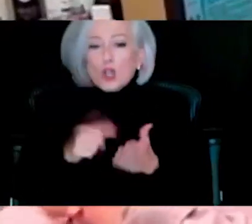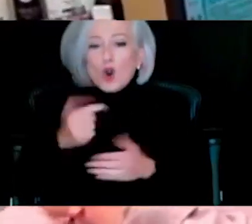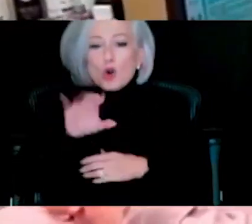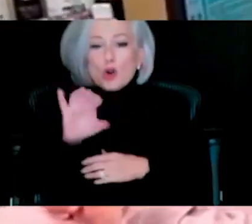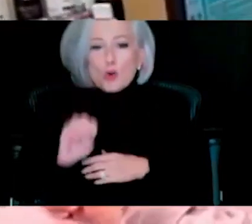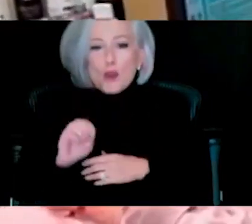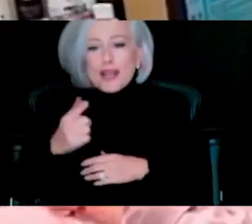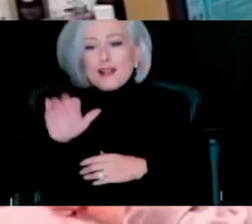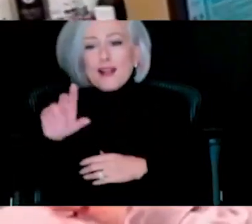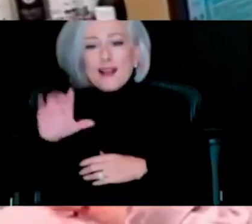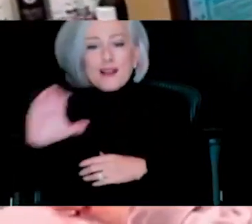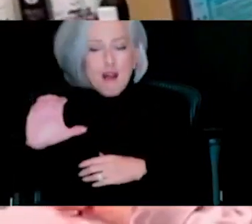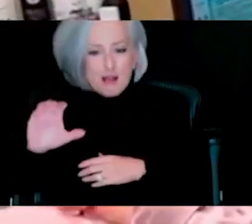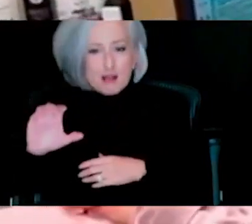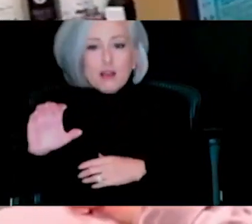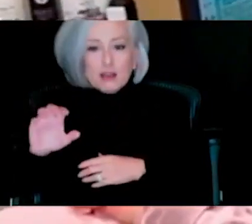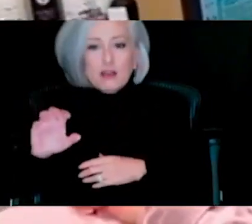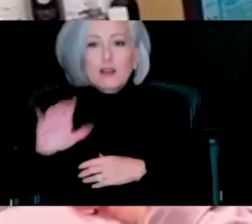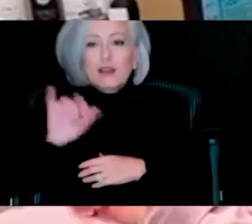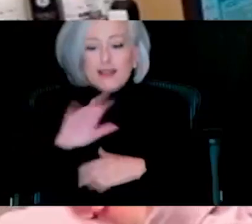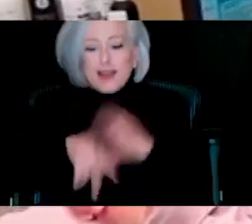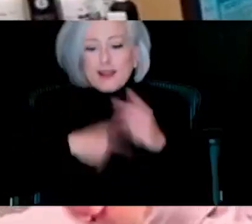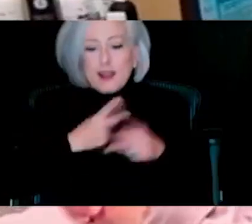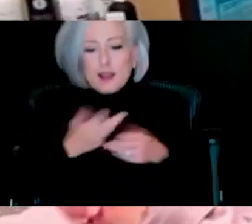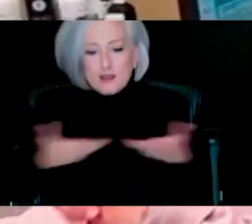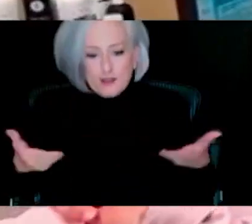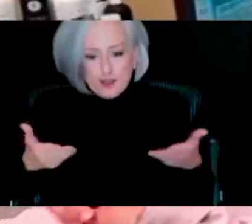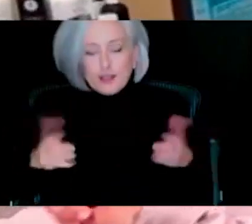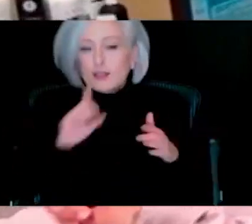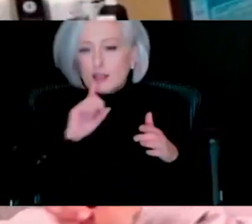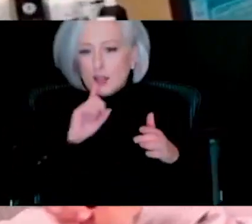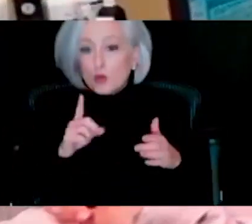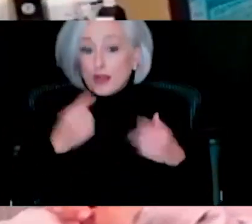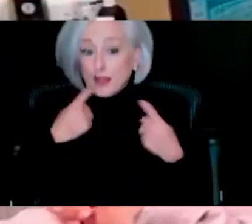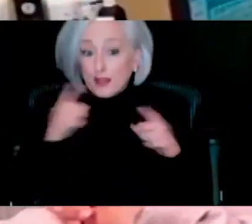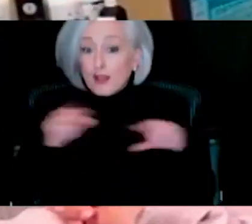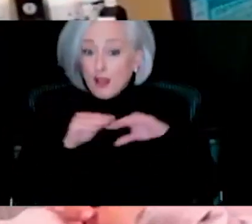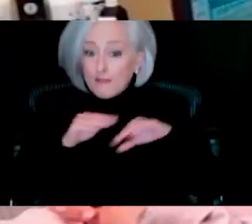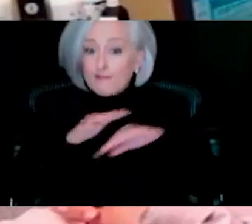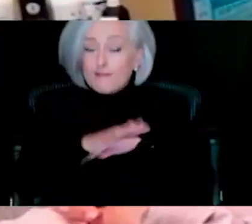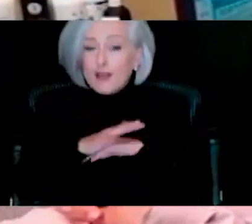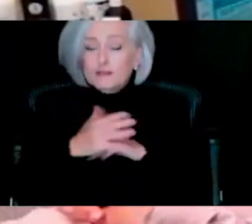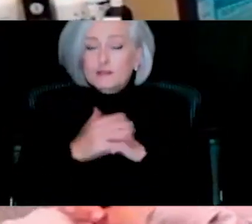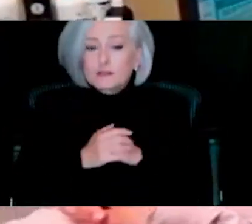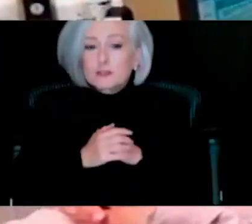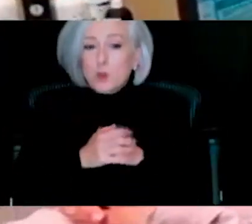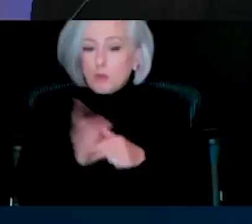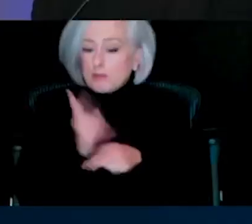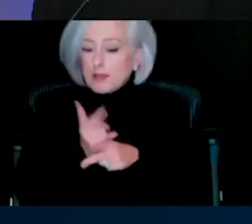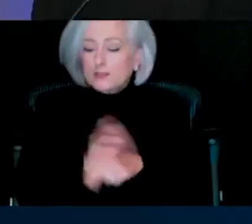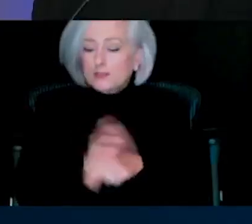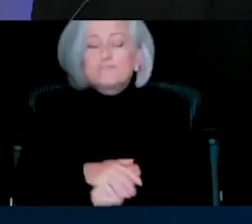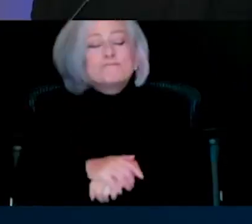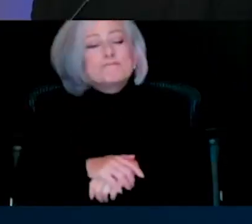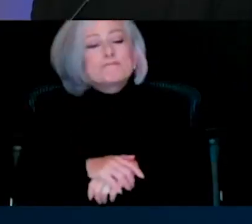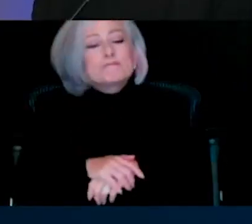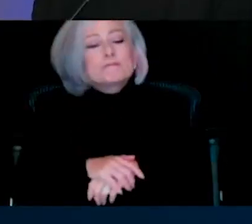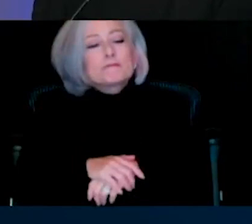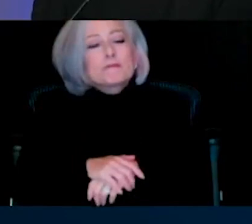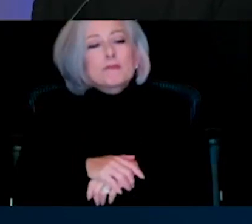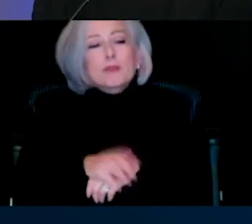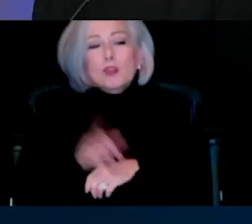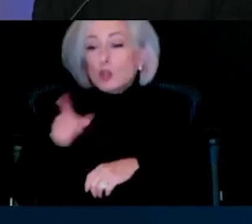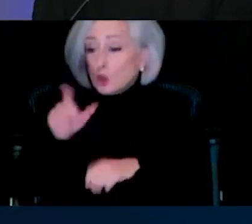sorts of things, it can still have a negative effect on the skin. So be careful. So what you're saying is you can find